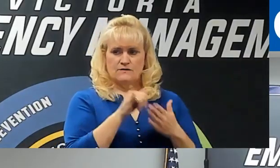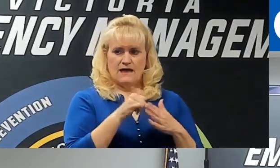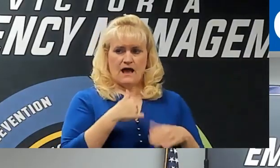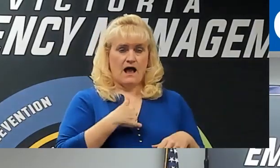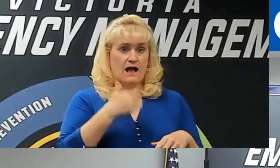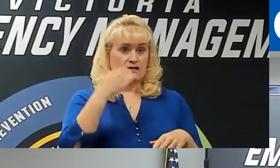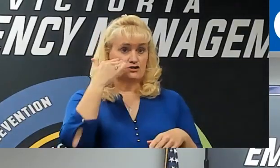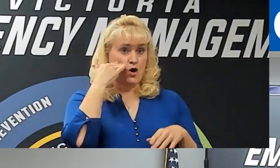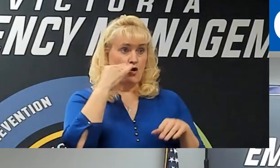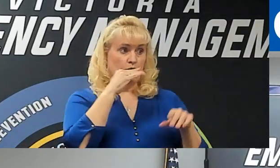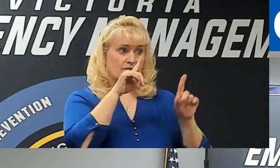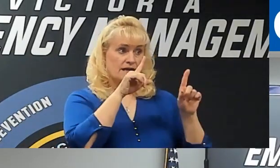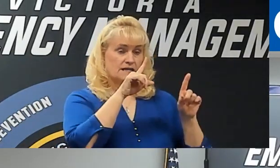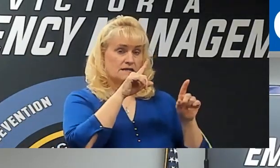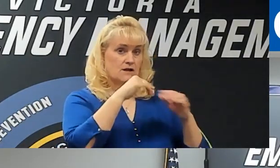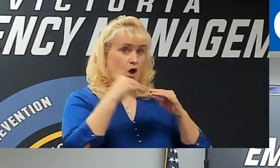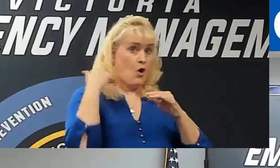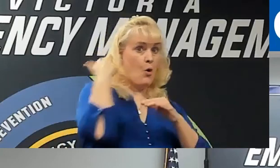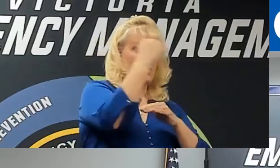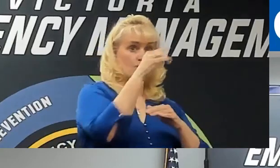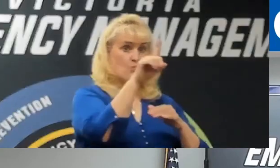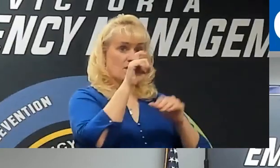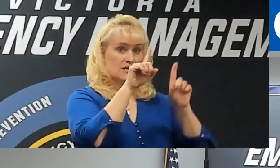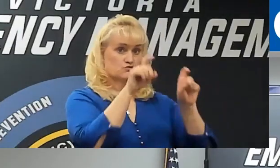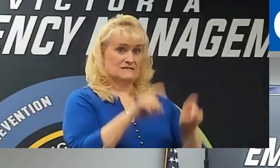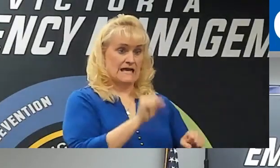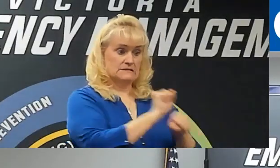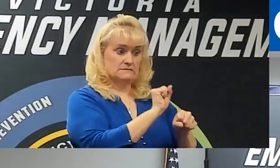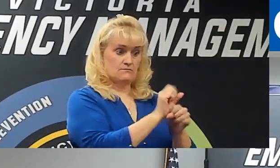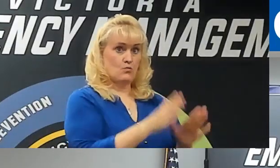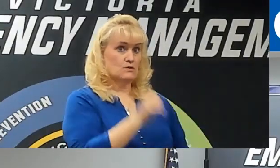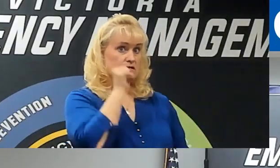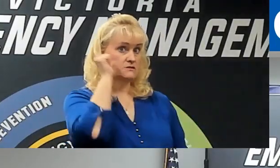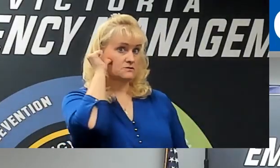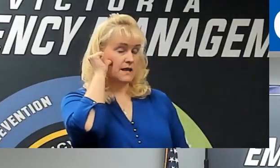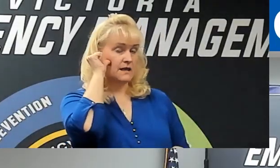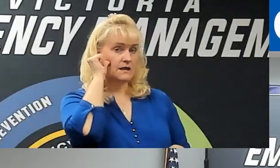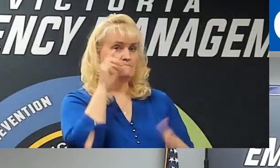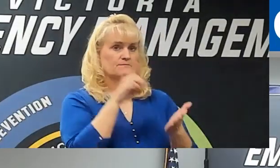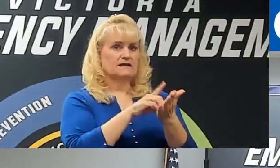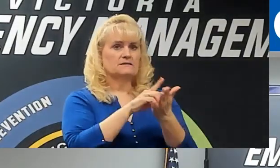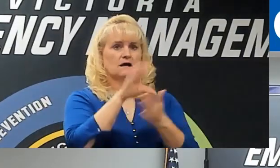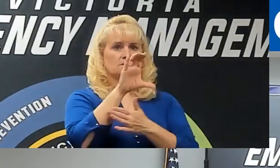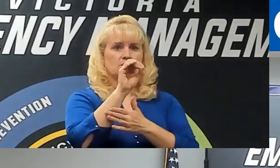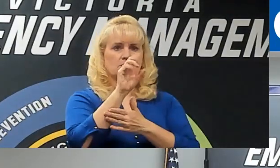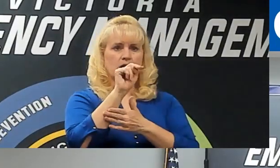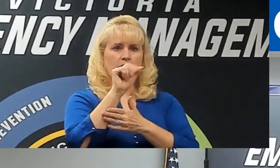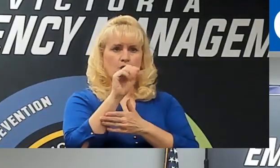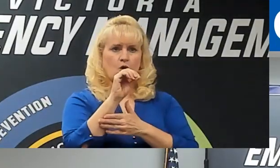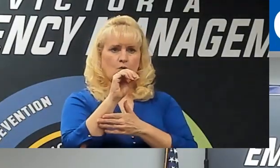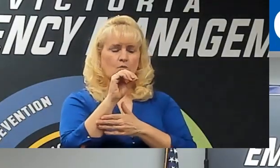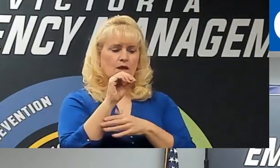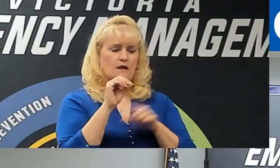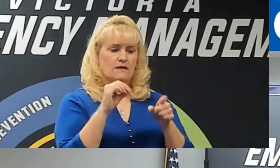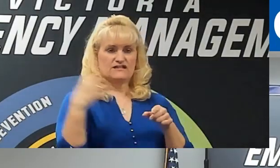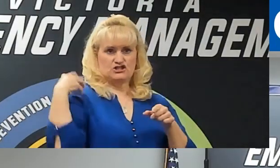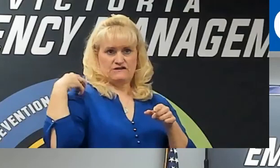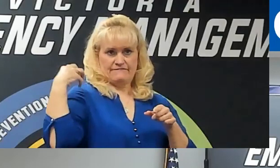they did over 100 tests yesterday, but these were also some tests. And Dr. Kano, the chief medical officer there, told